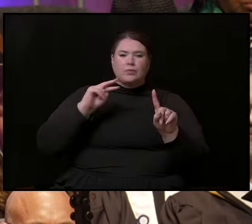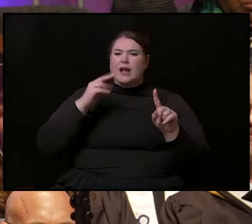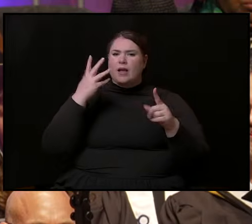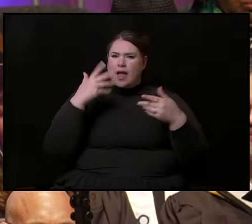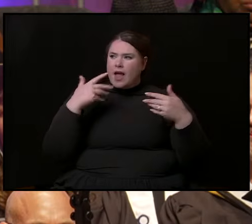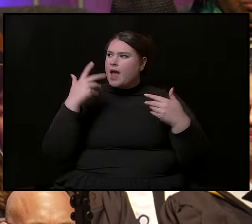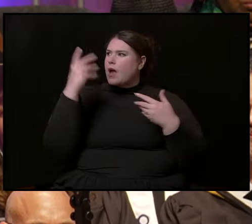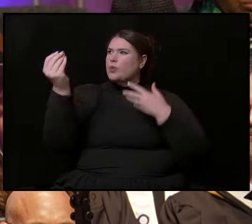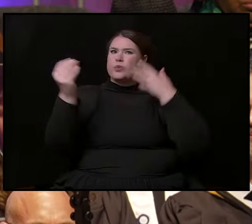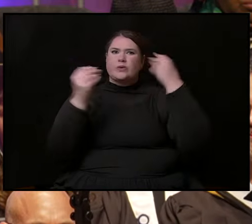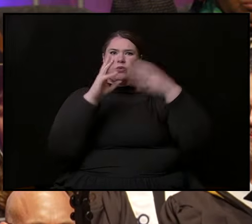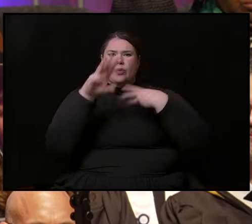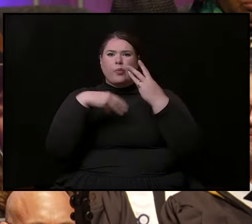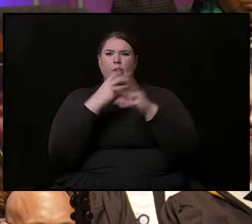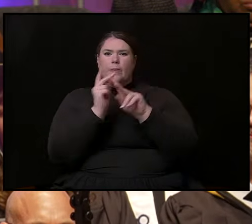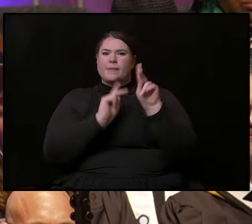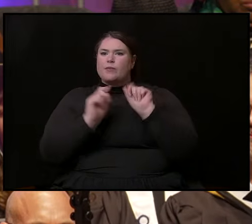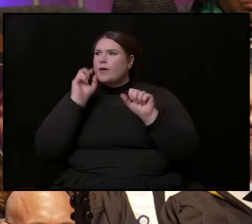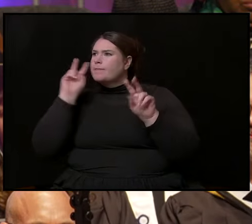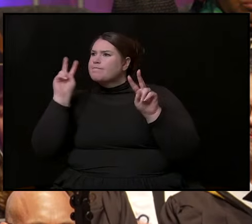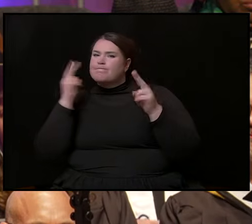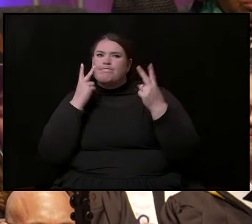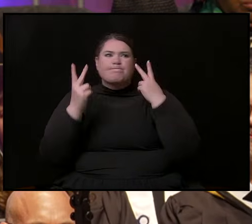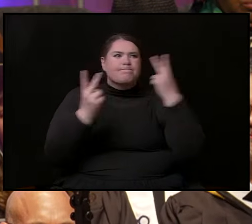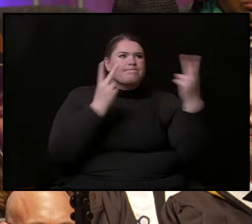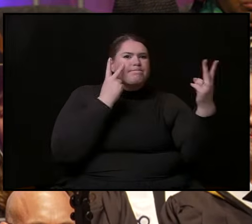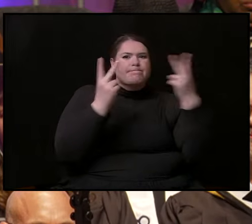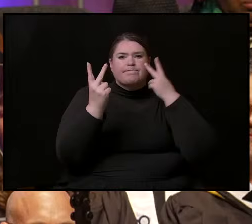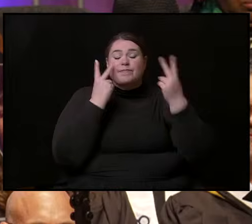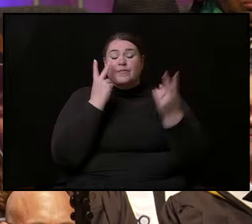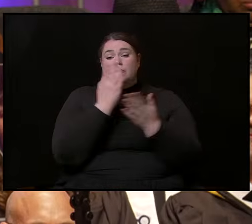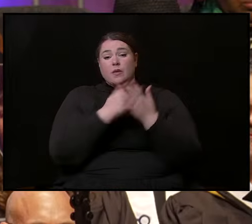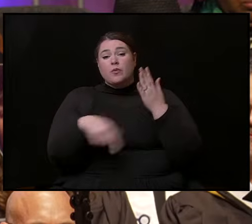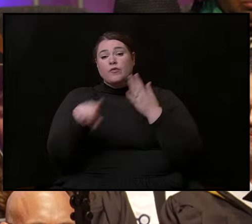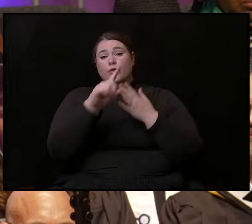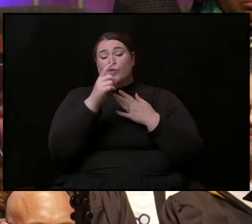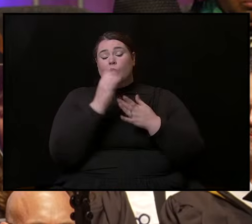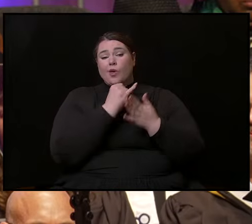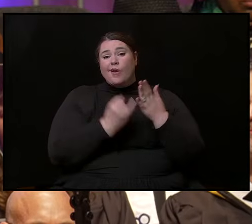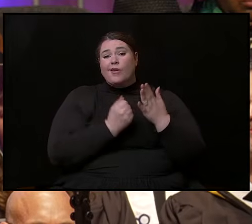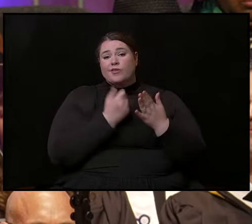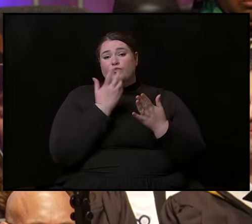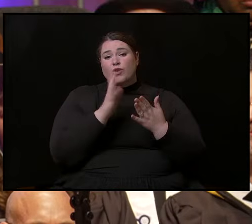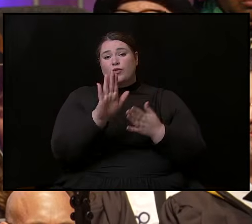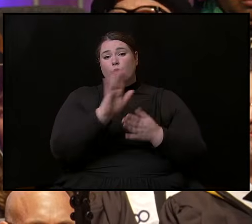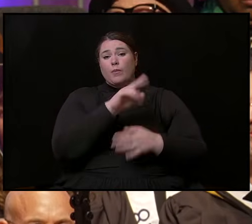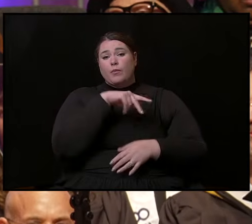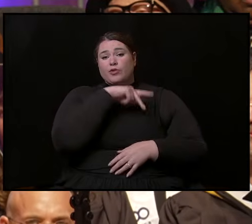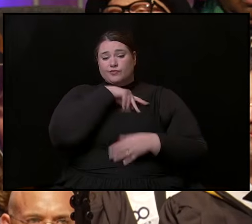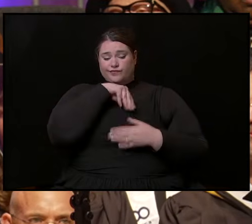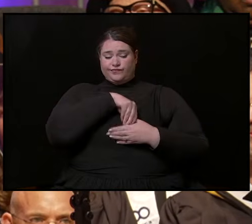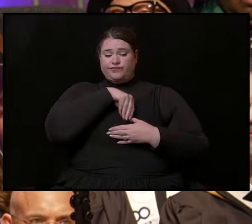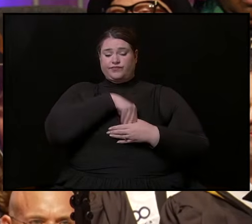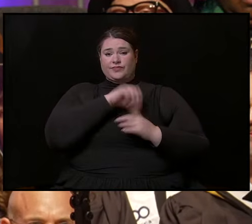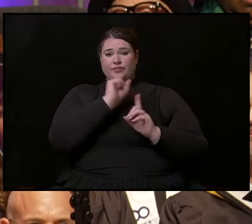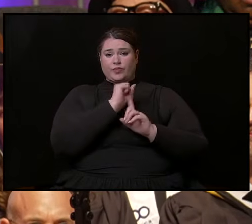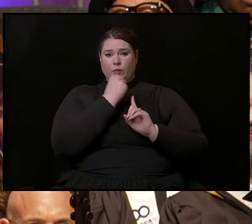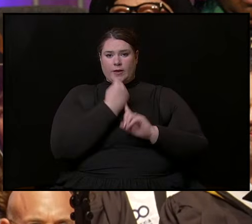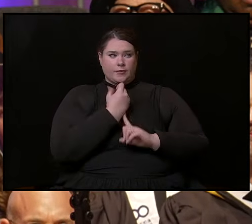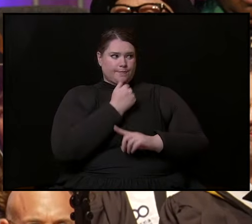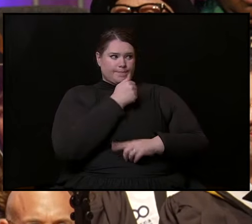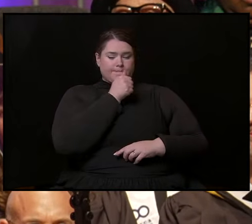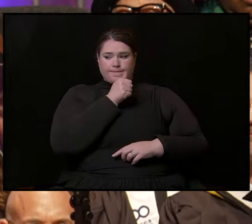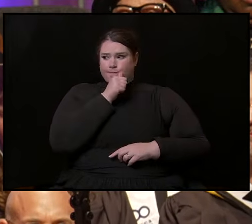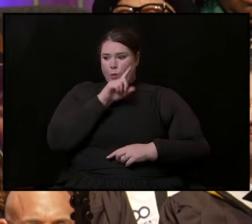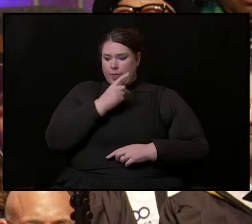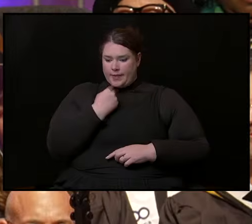you, this art expresses your personal situation, something that only you know, and yet you share it.